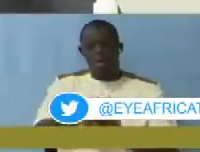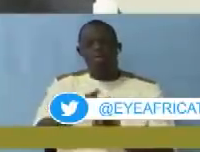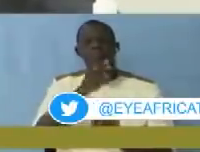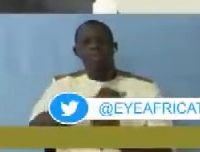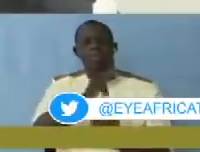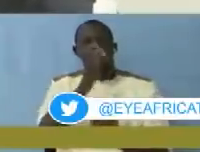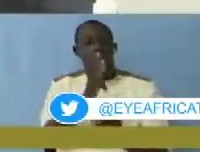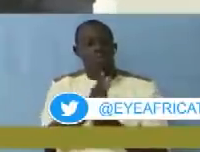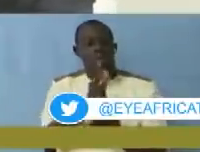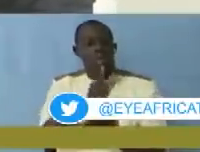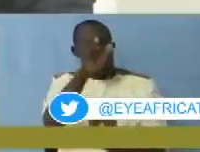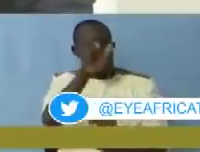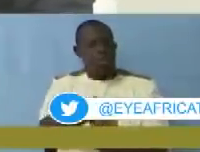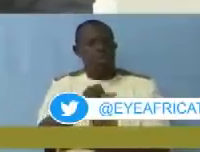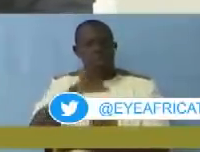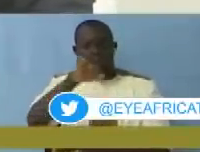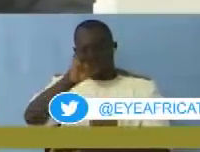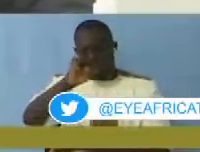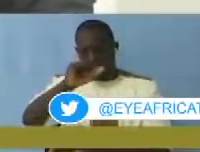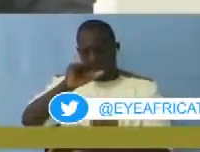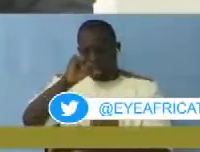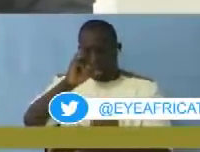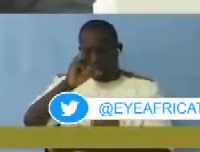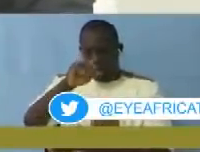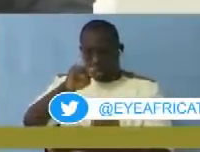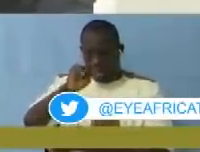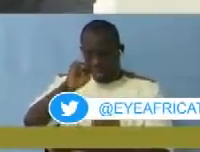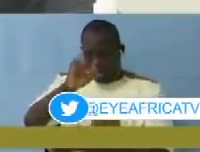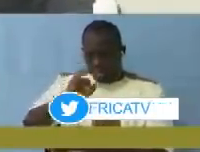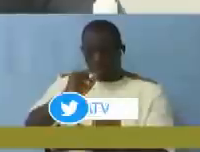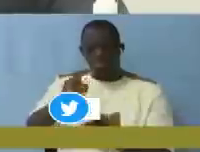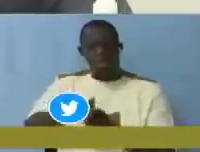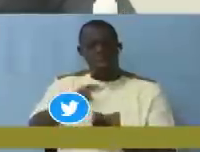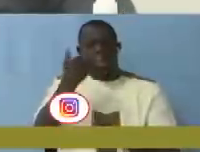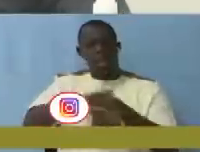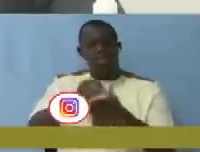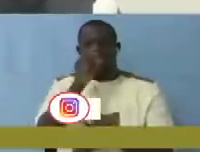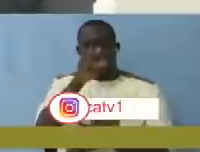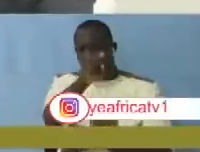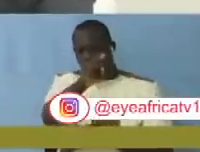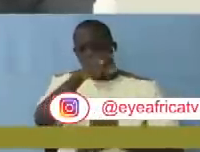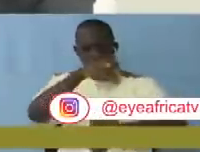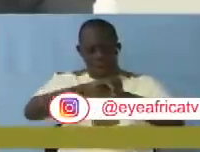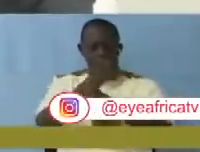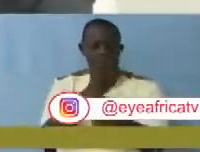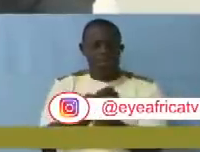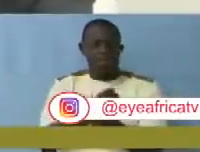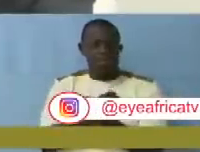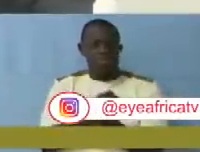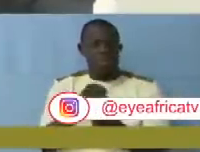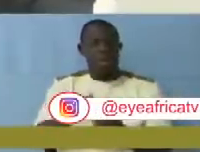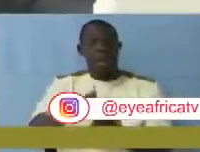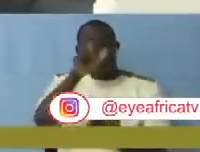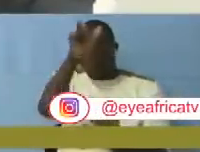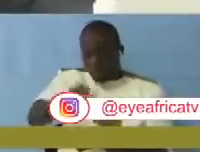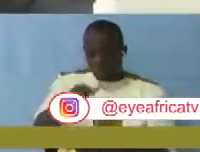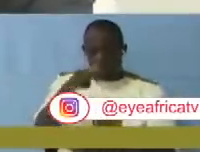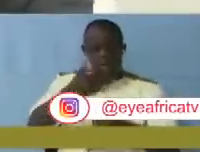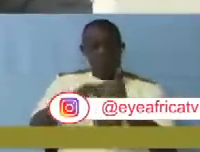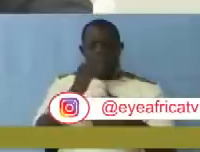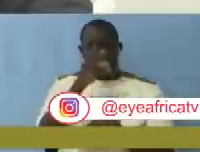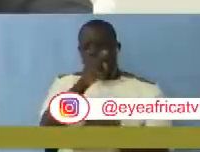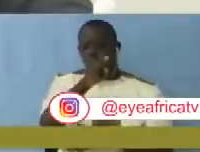Senify never said you arrested him. I was never out on the arresting. Senify never said you arrested